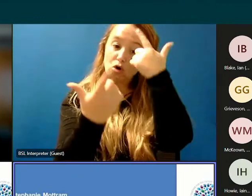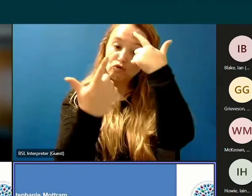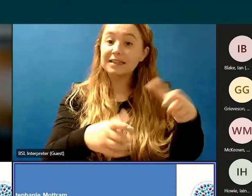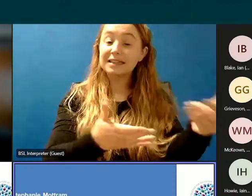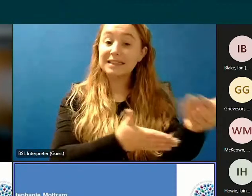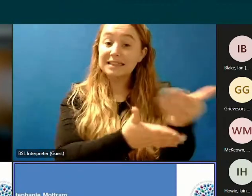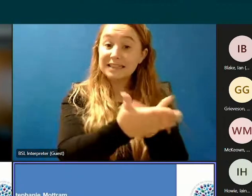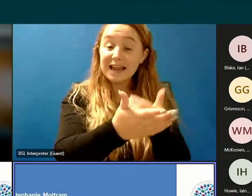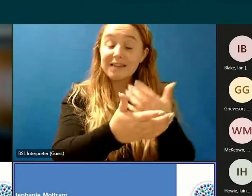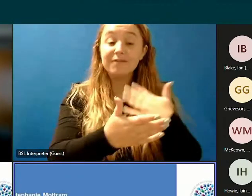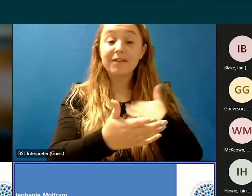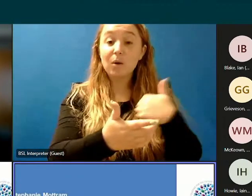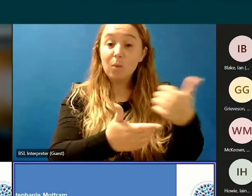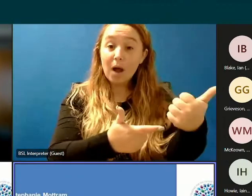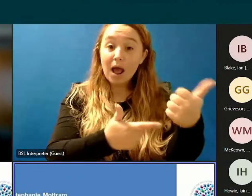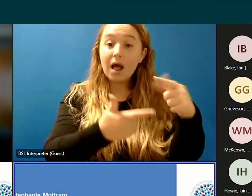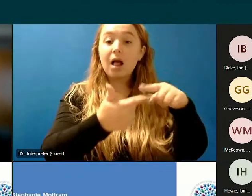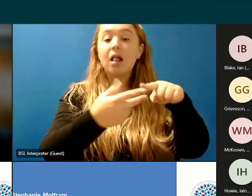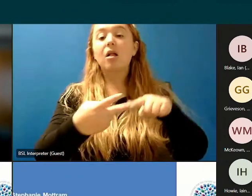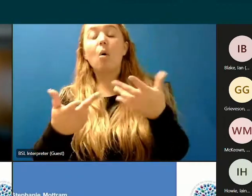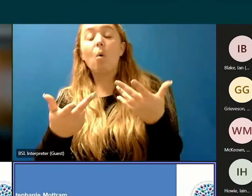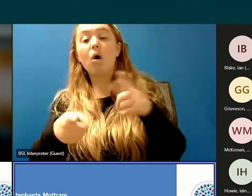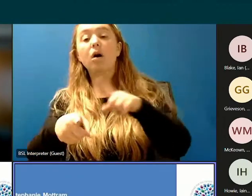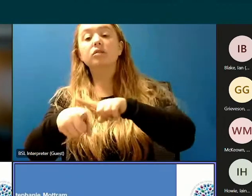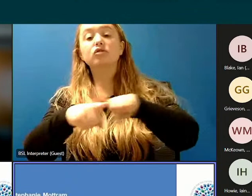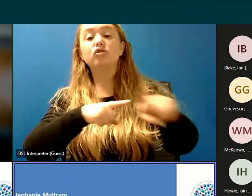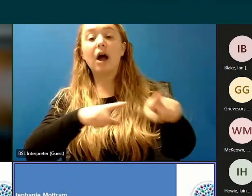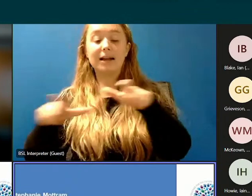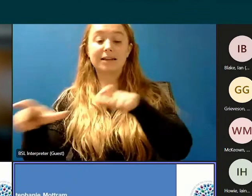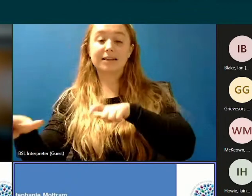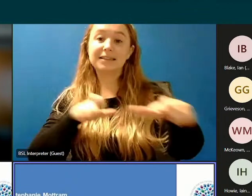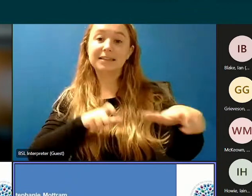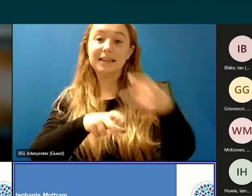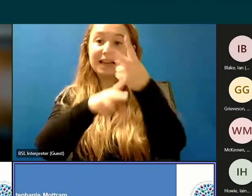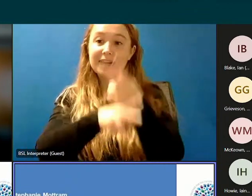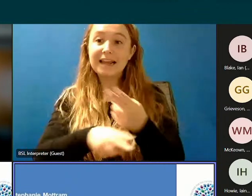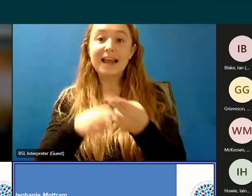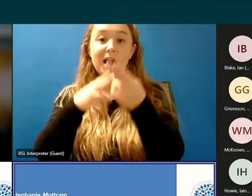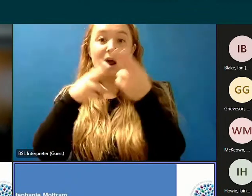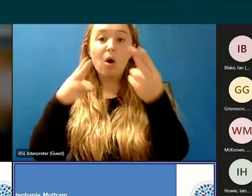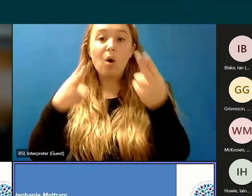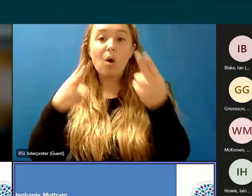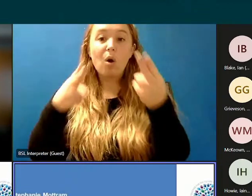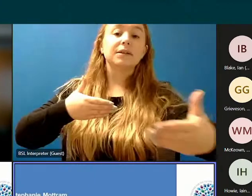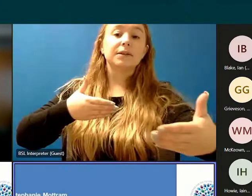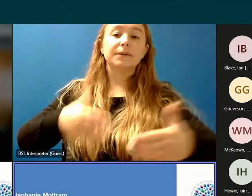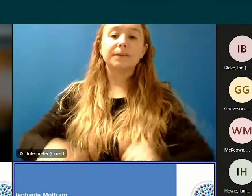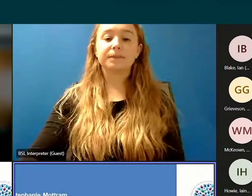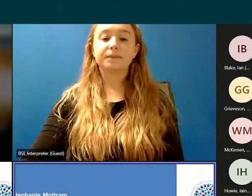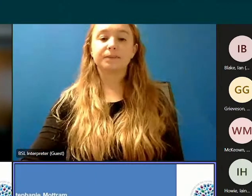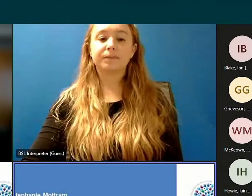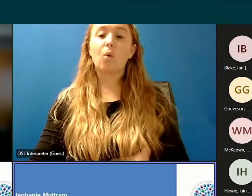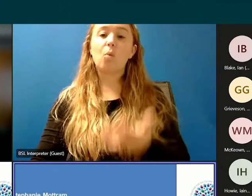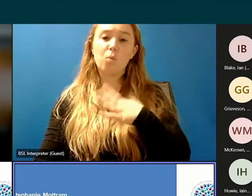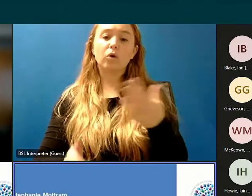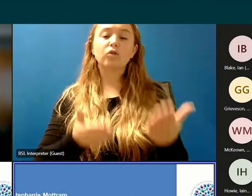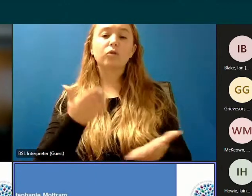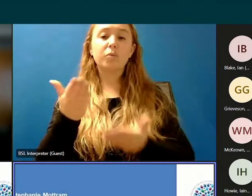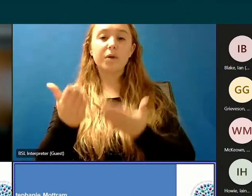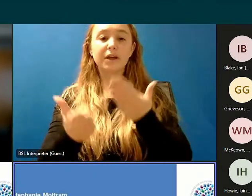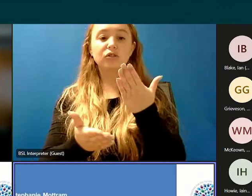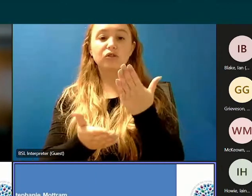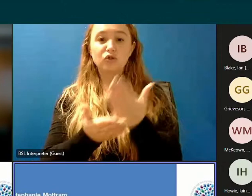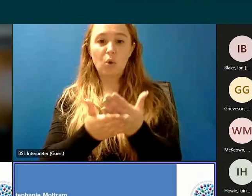or whether that is trying to sustain the care home for as long as it can to make sure we have